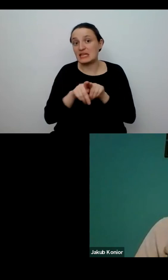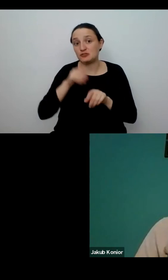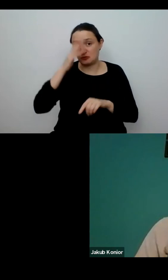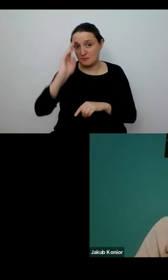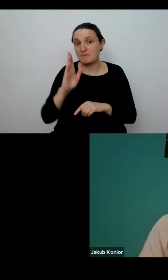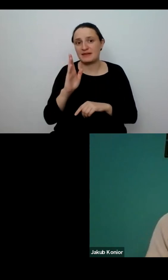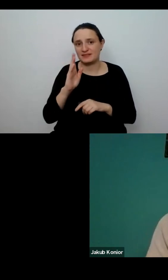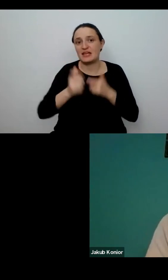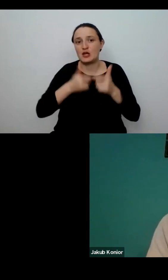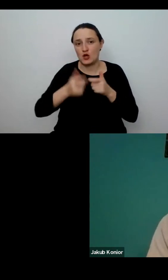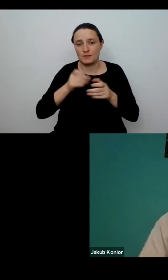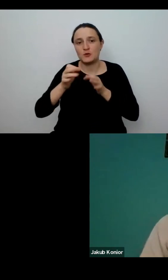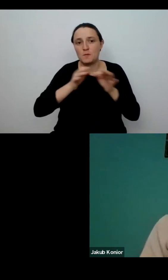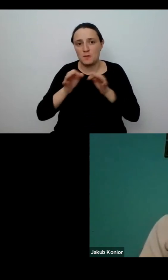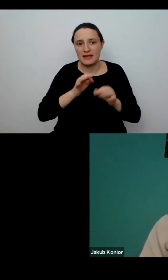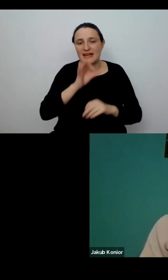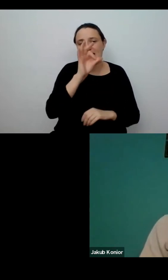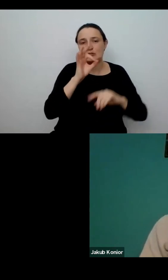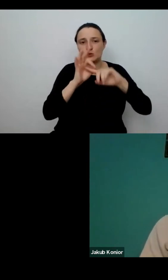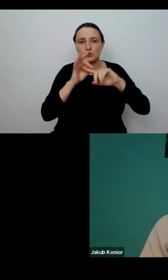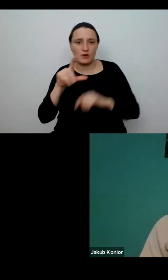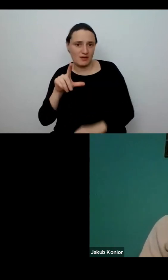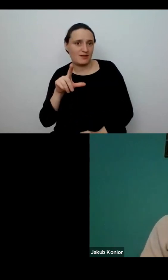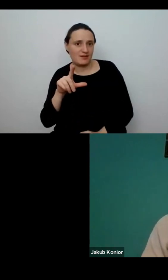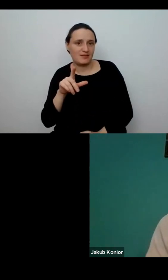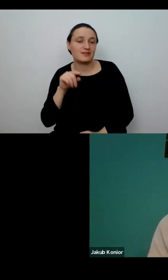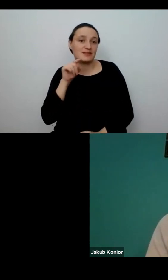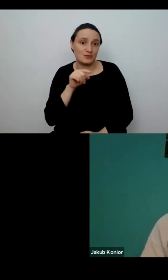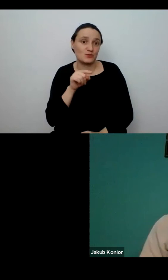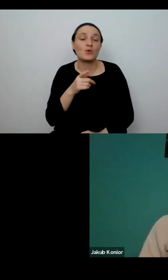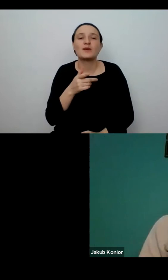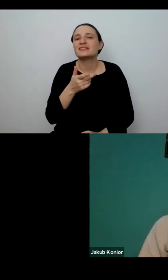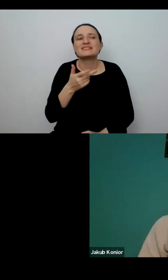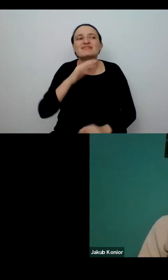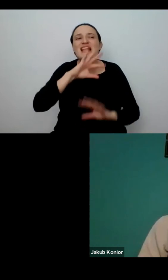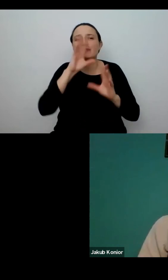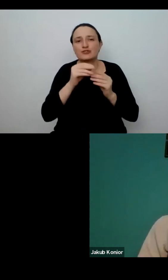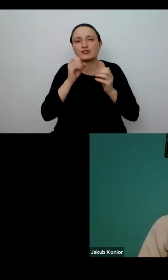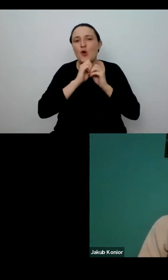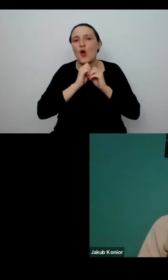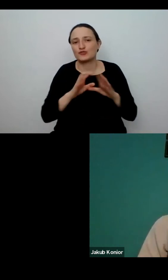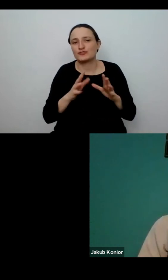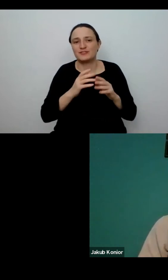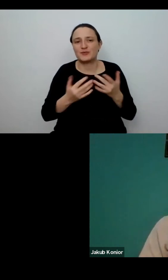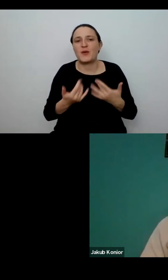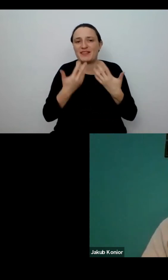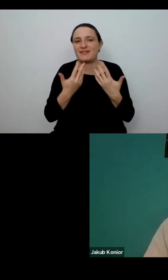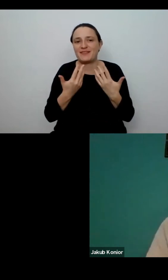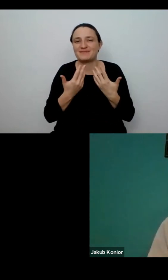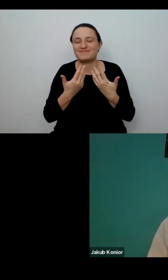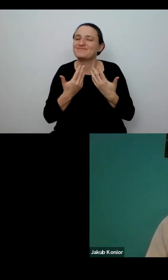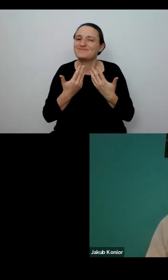seems at first glance, because you actually have to measure the same